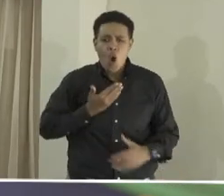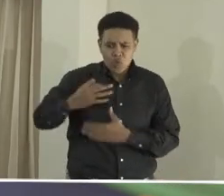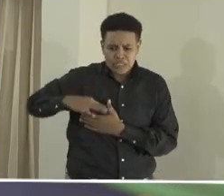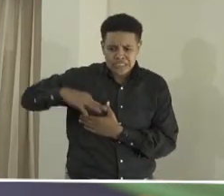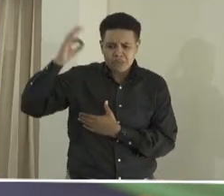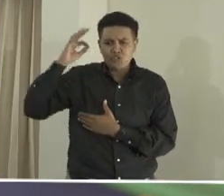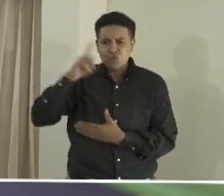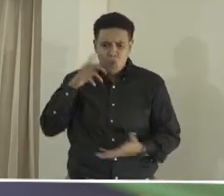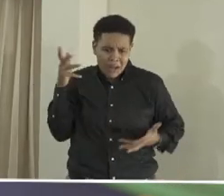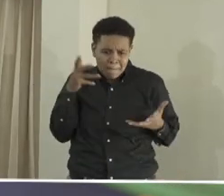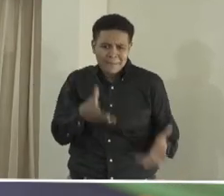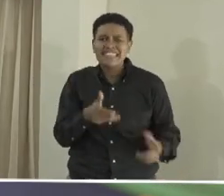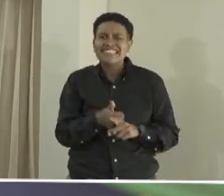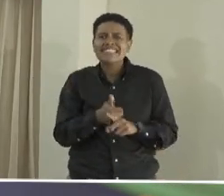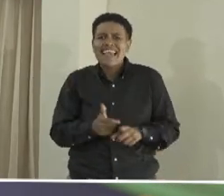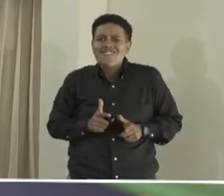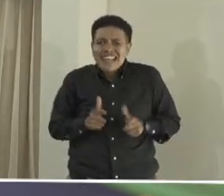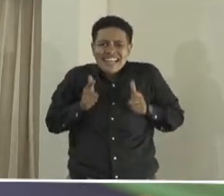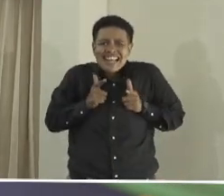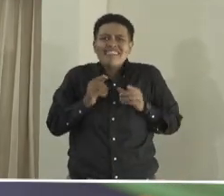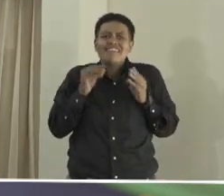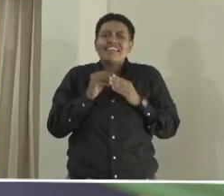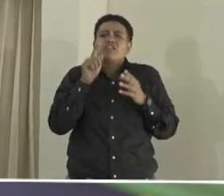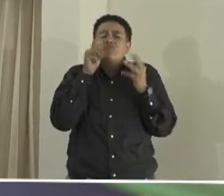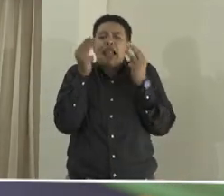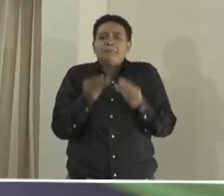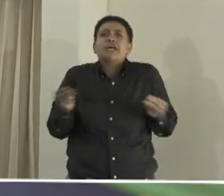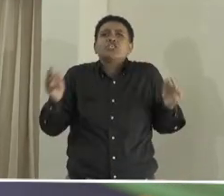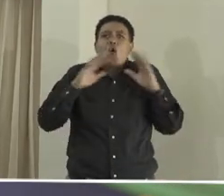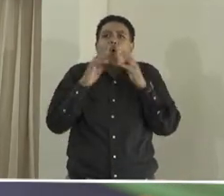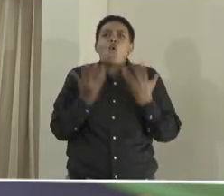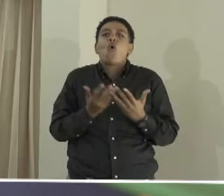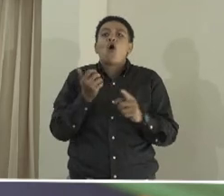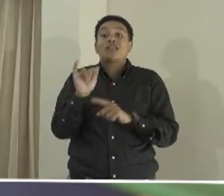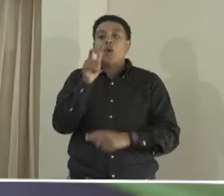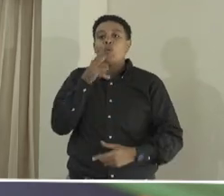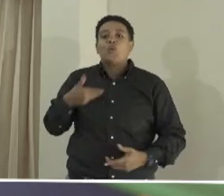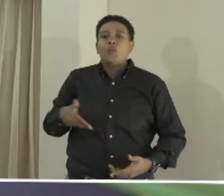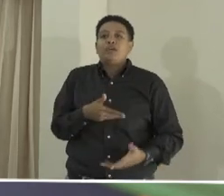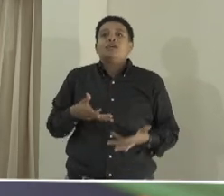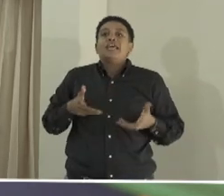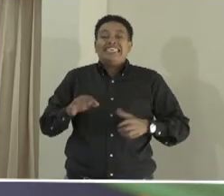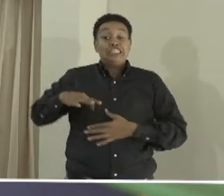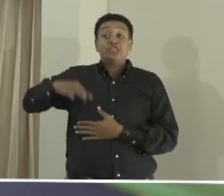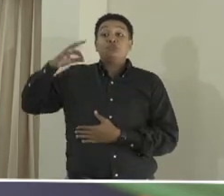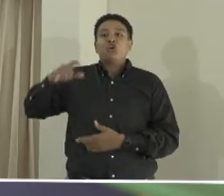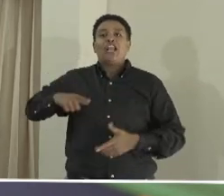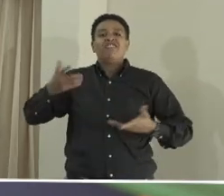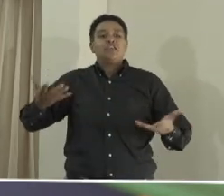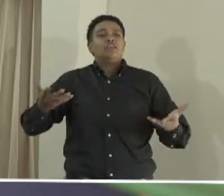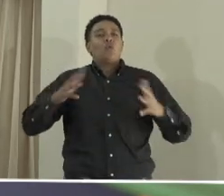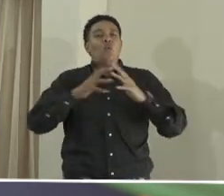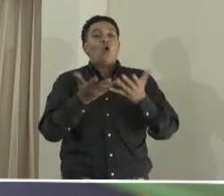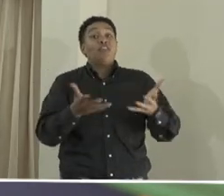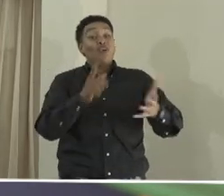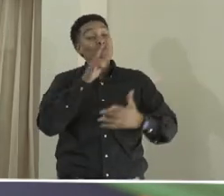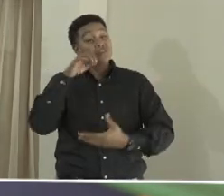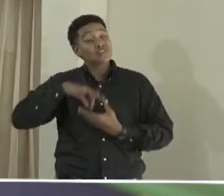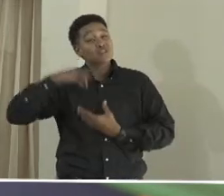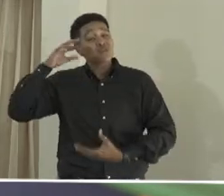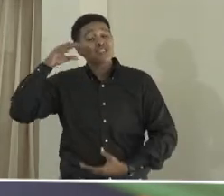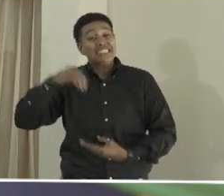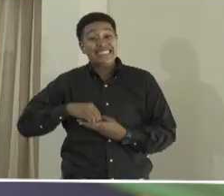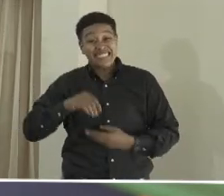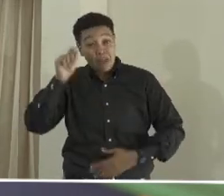spiritual beings living in a material world, that's who we are. Brothers and sisters, the